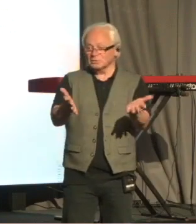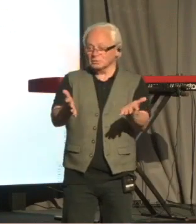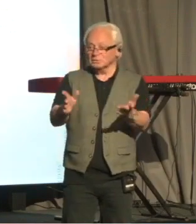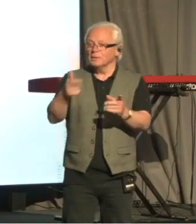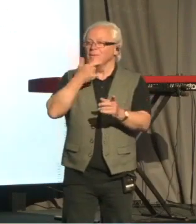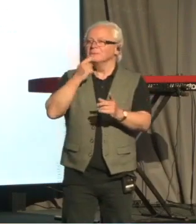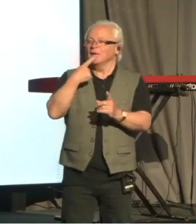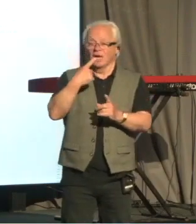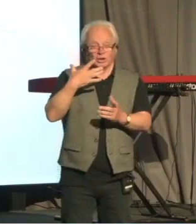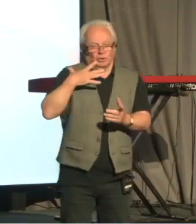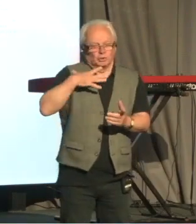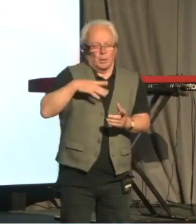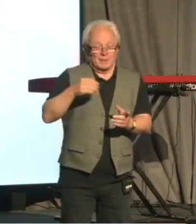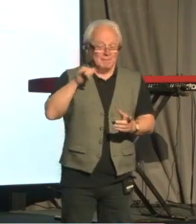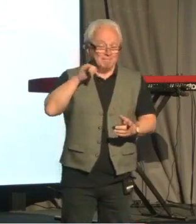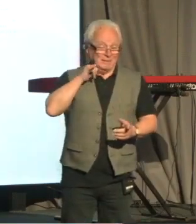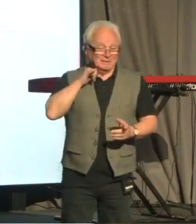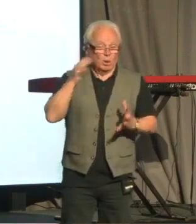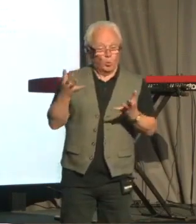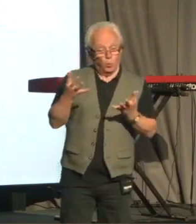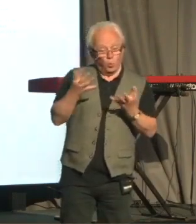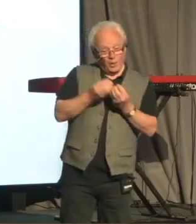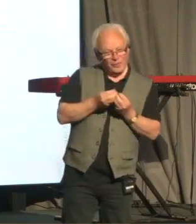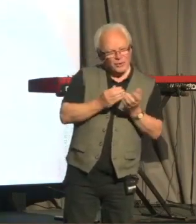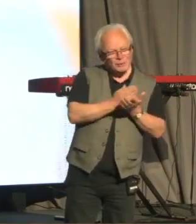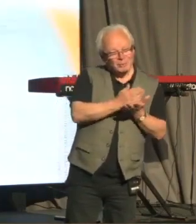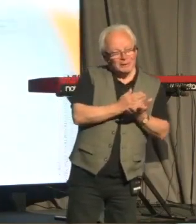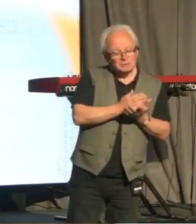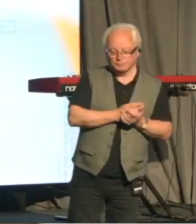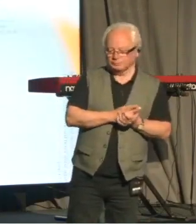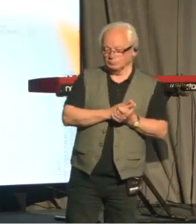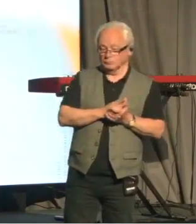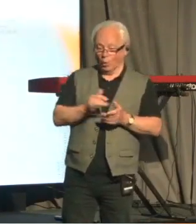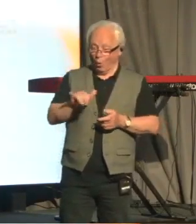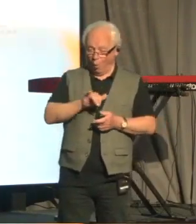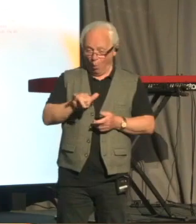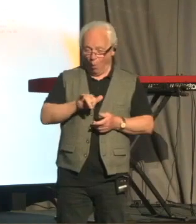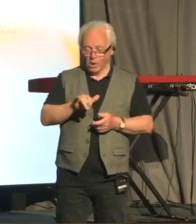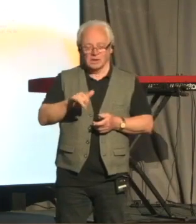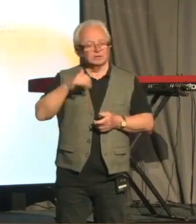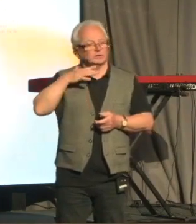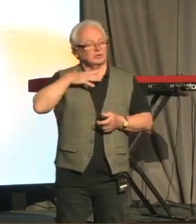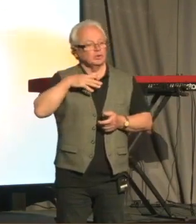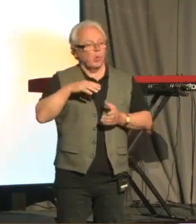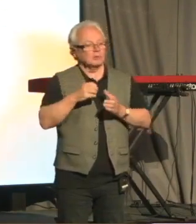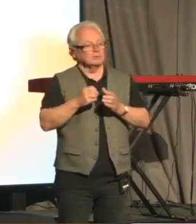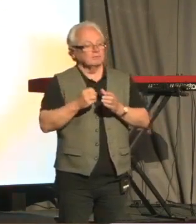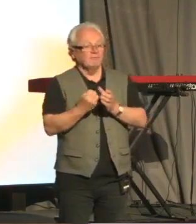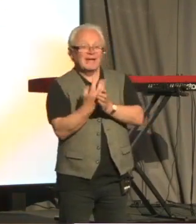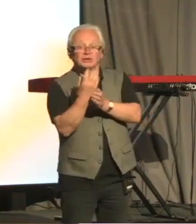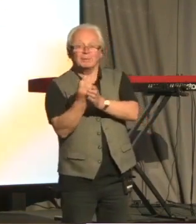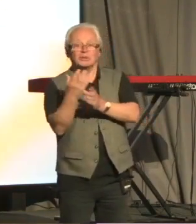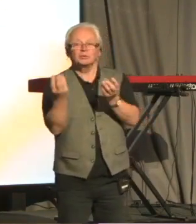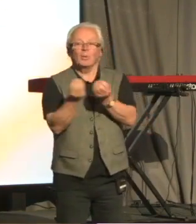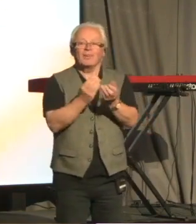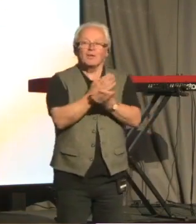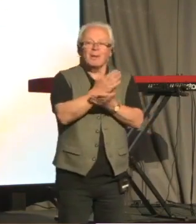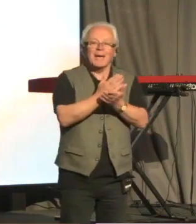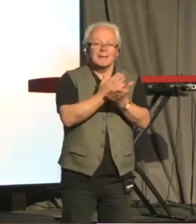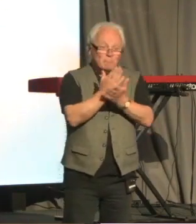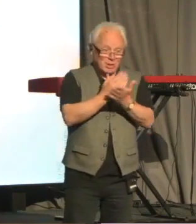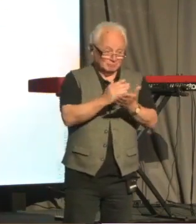some meat with your bread? Do you want some vegetables with your bread? Bread was the central